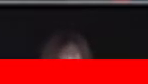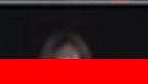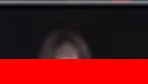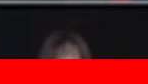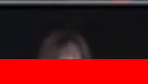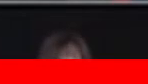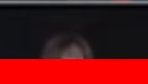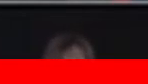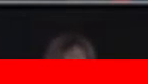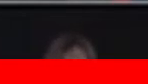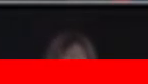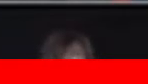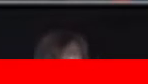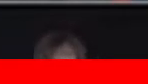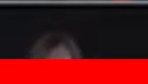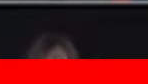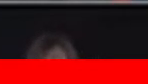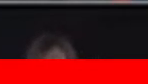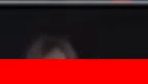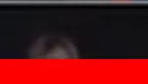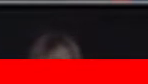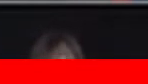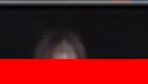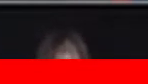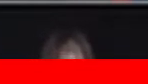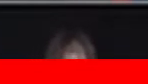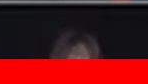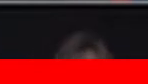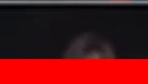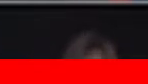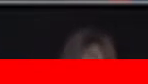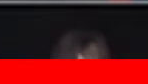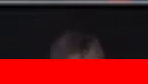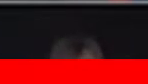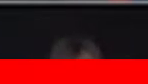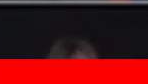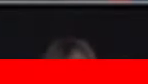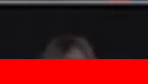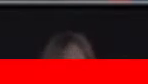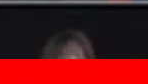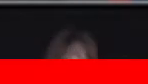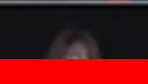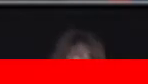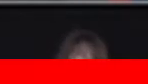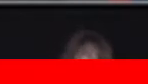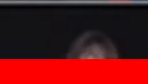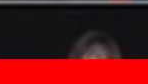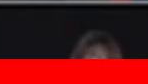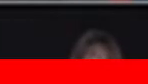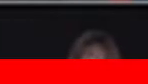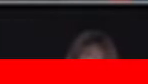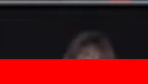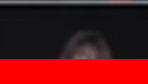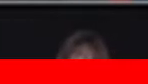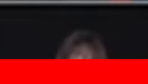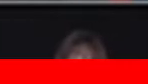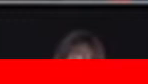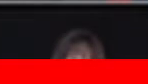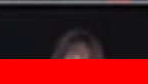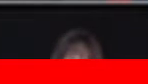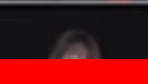future. While these necessary measures we are announcing today are a very difficult step in our response to COVID-19, the challenges